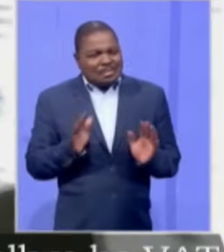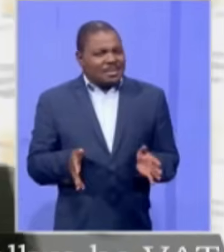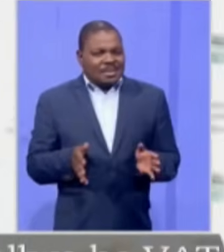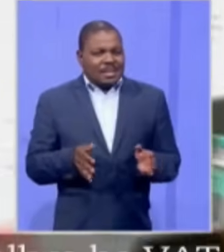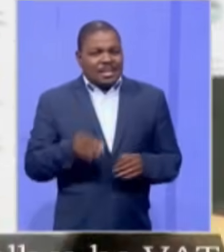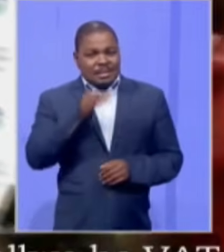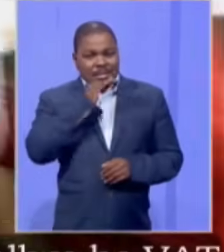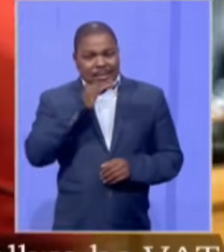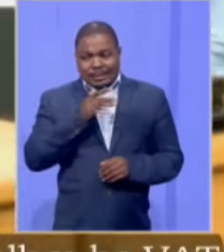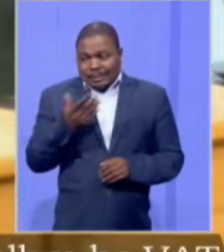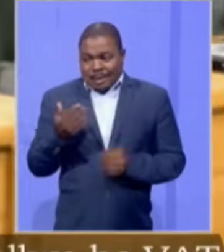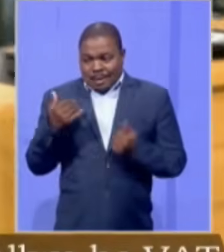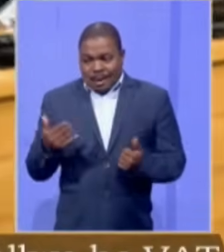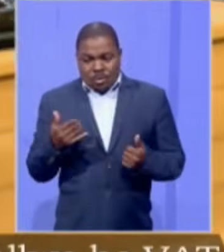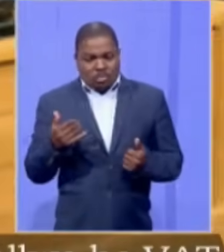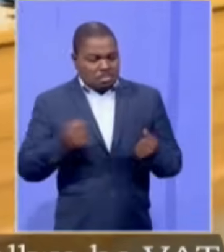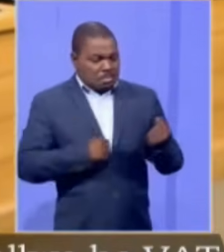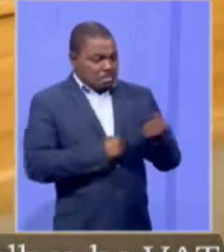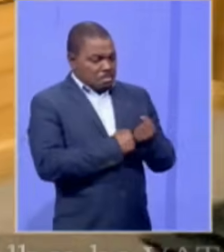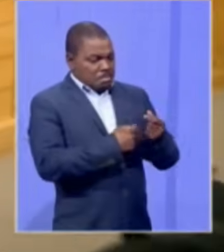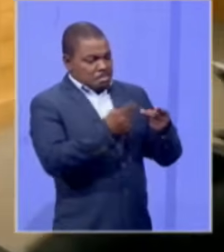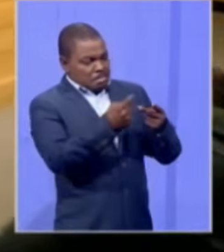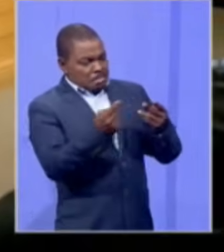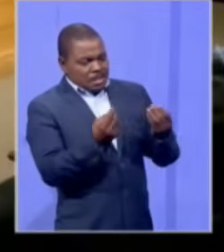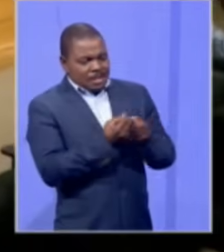ho tshehetsa maemo a hajwale a ditjhelete.